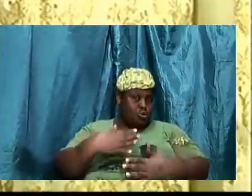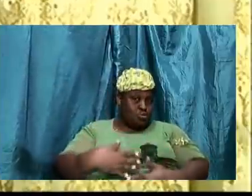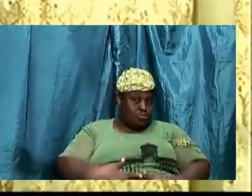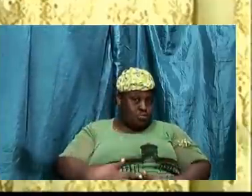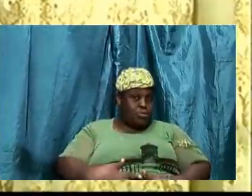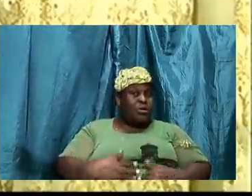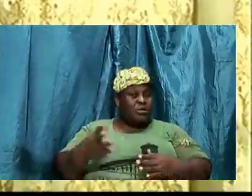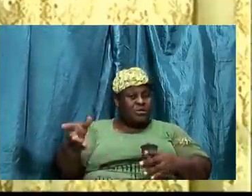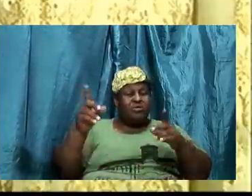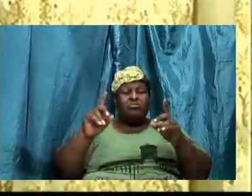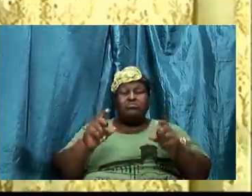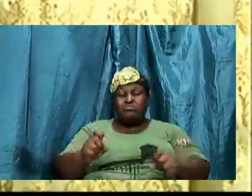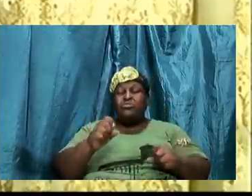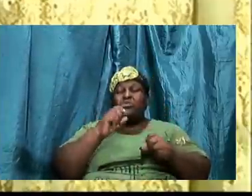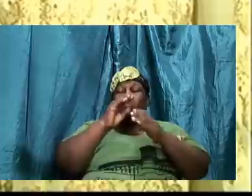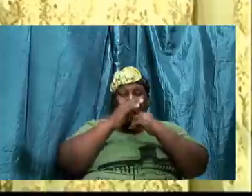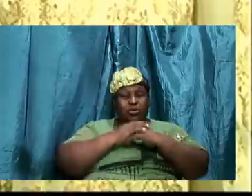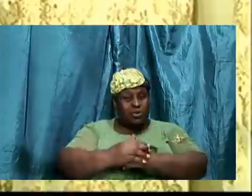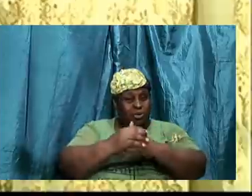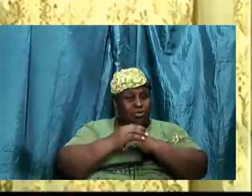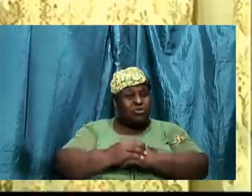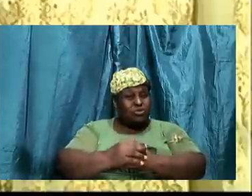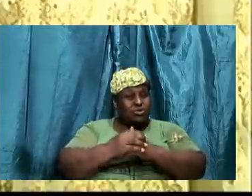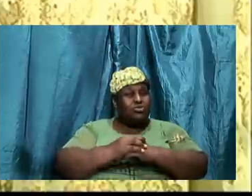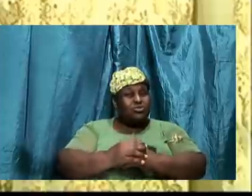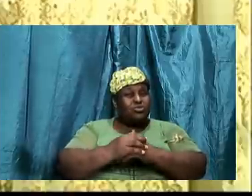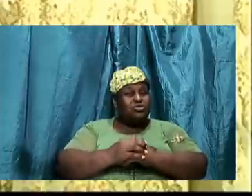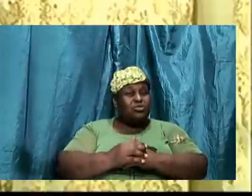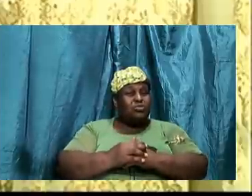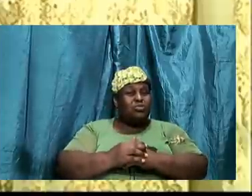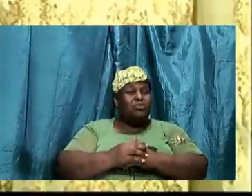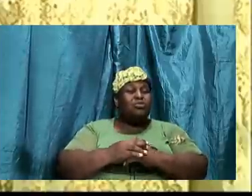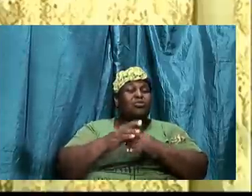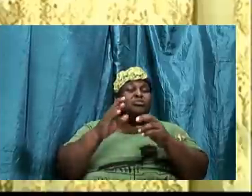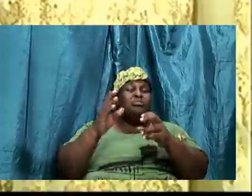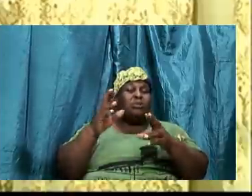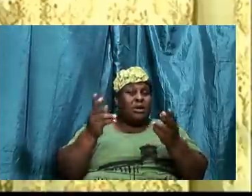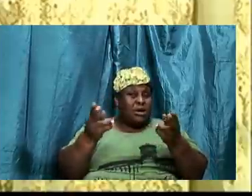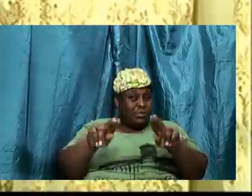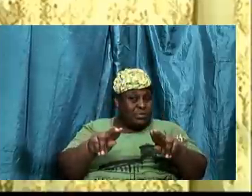worship and devotion that is taking place, going up to the Lord.